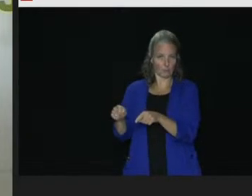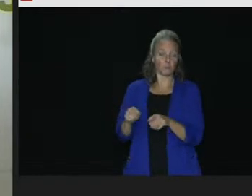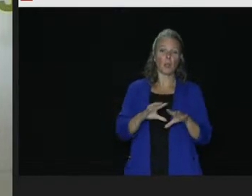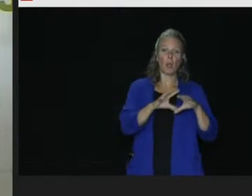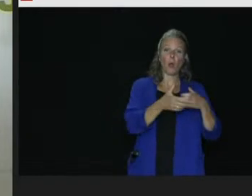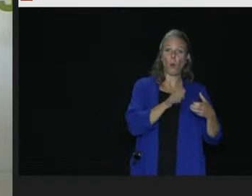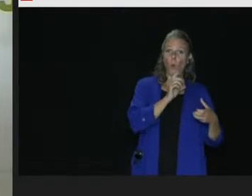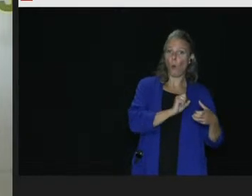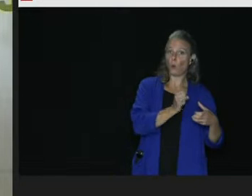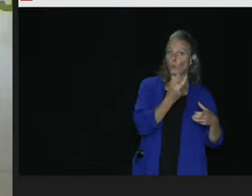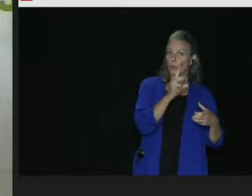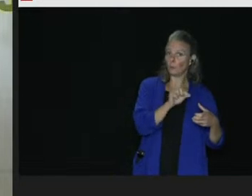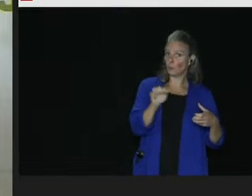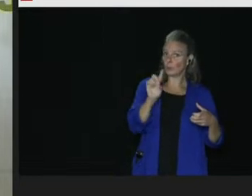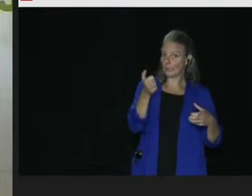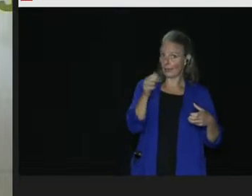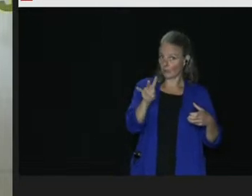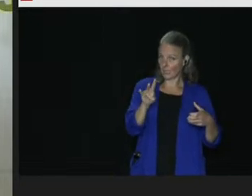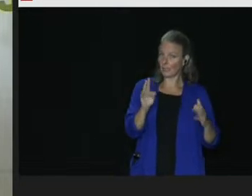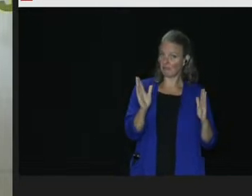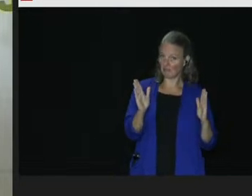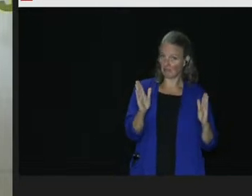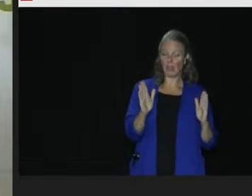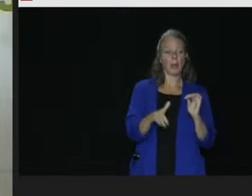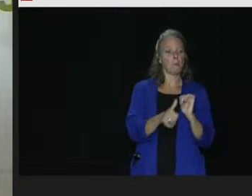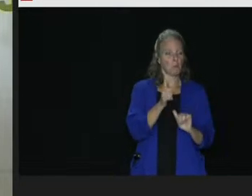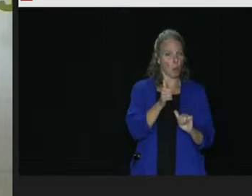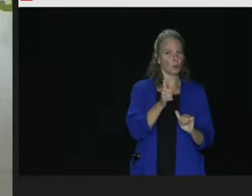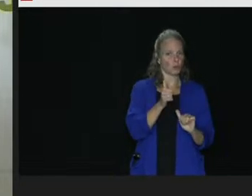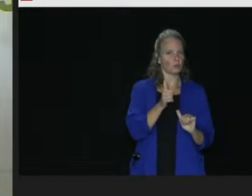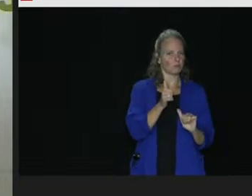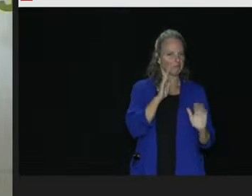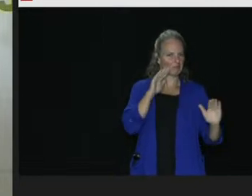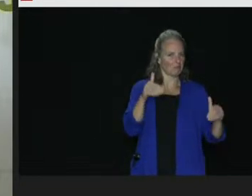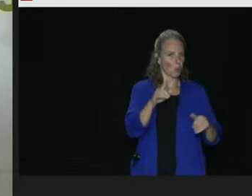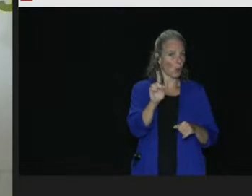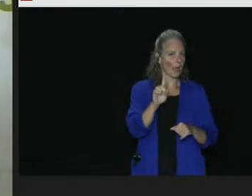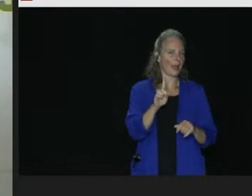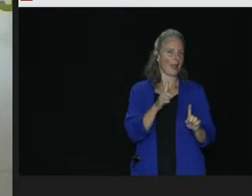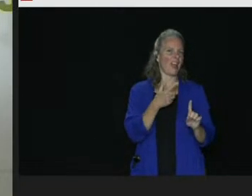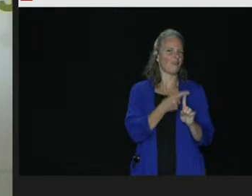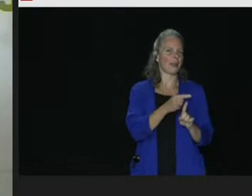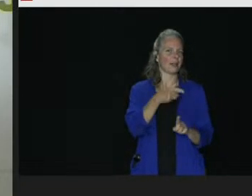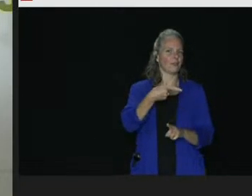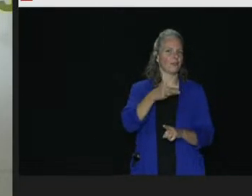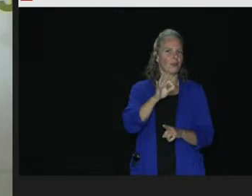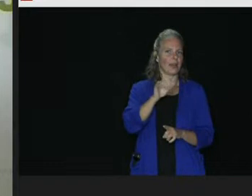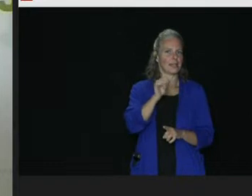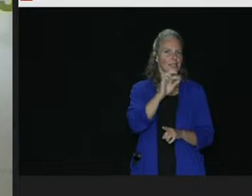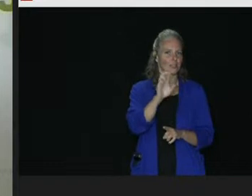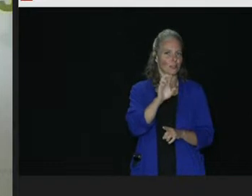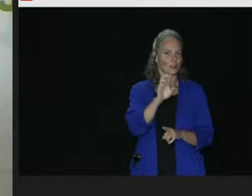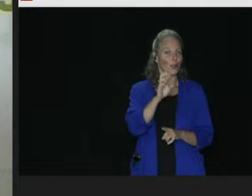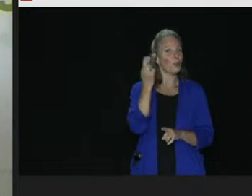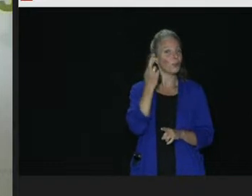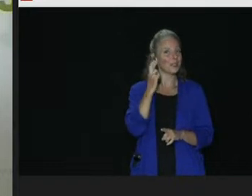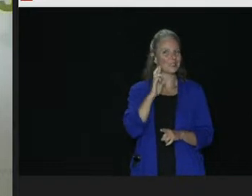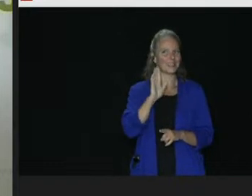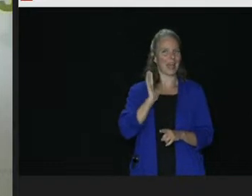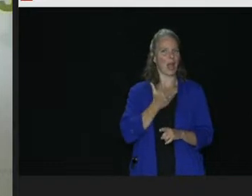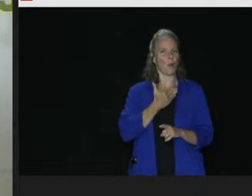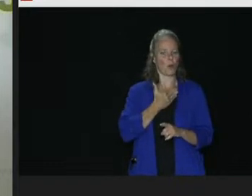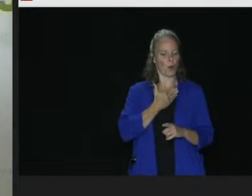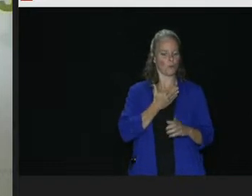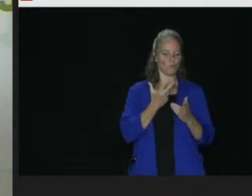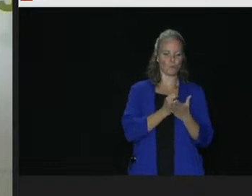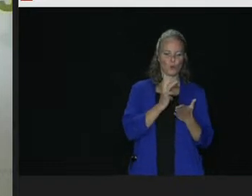the majority of Canadians have received the Pfizer vaccine simply because of the way that the vaccine programs